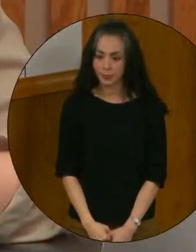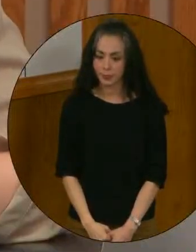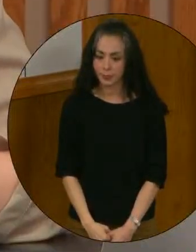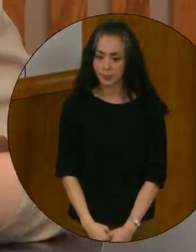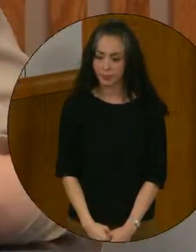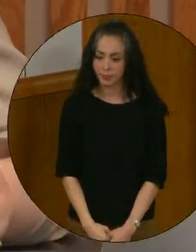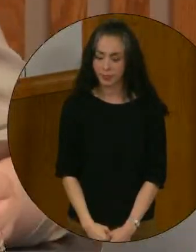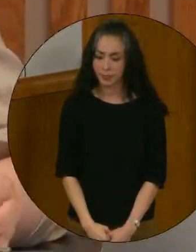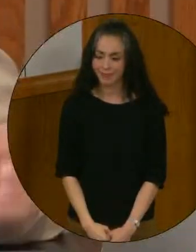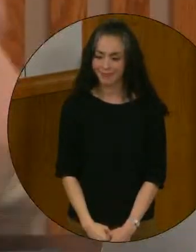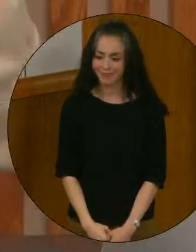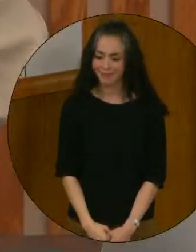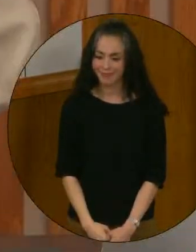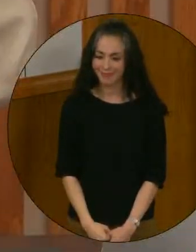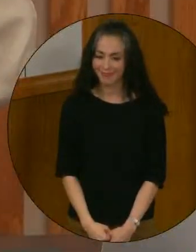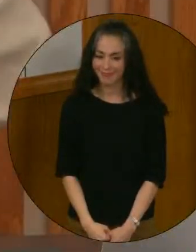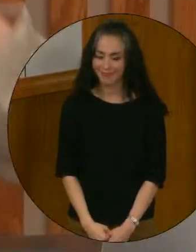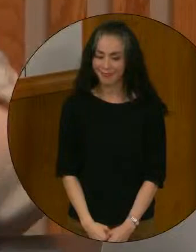Okay.